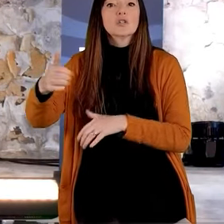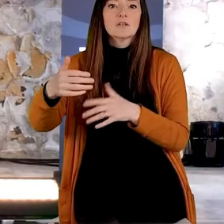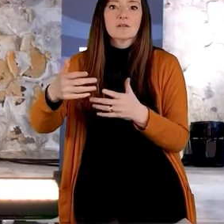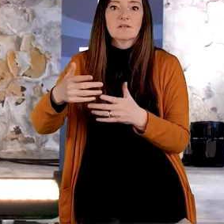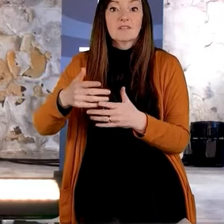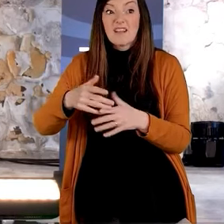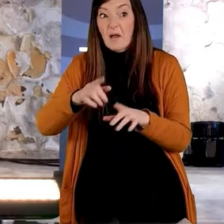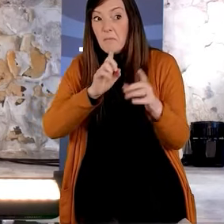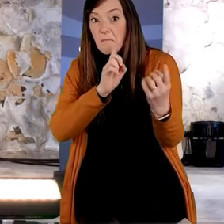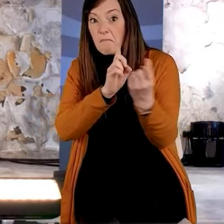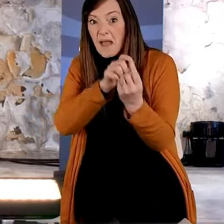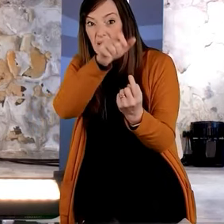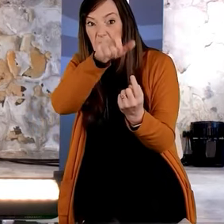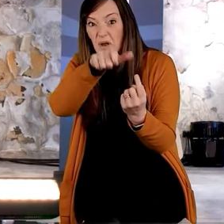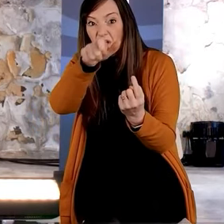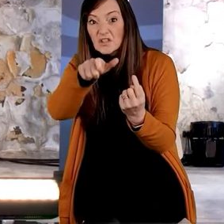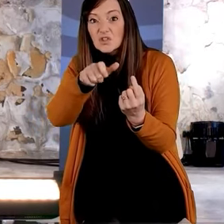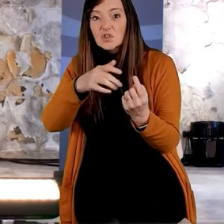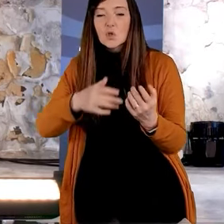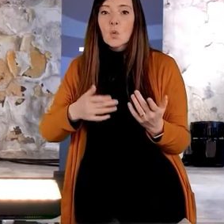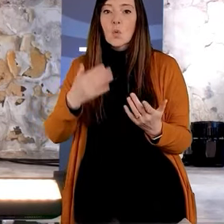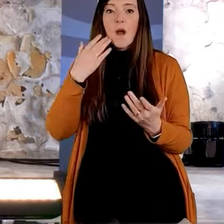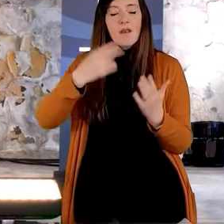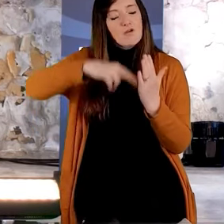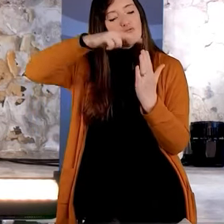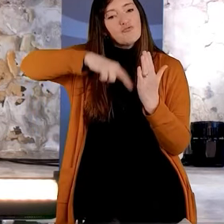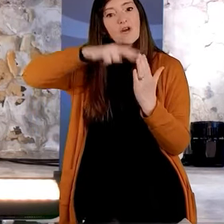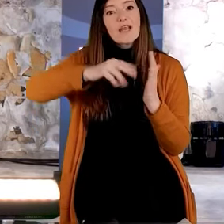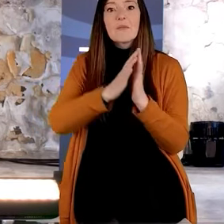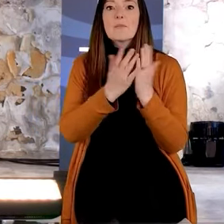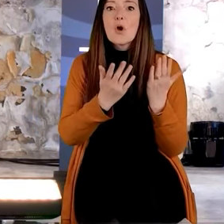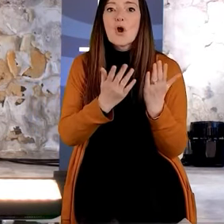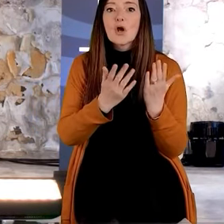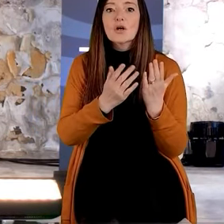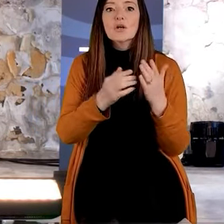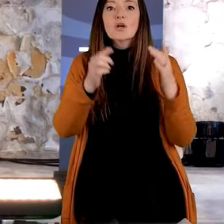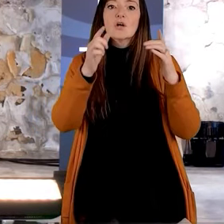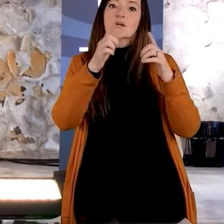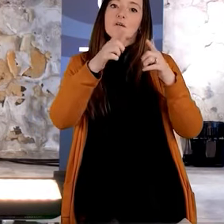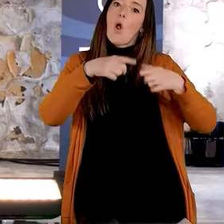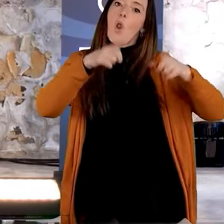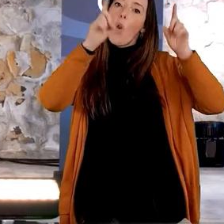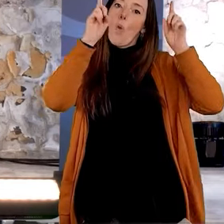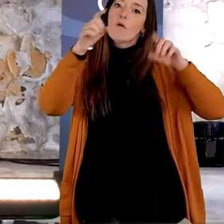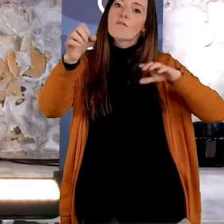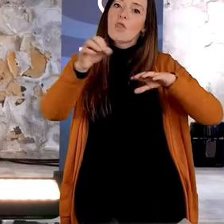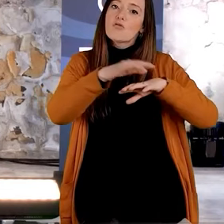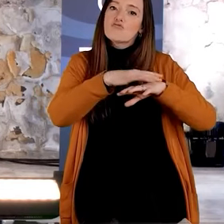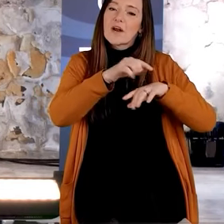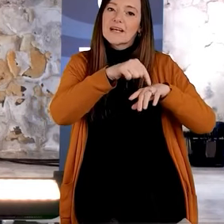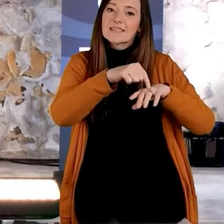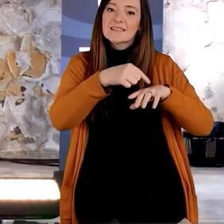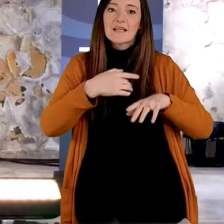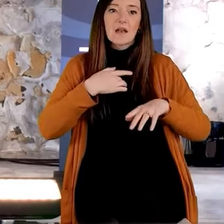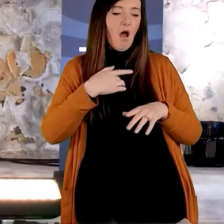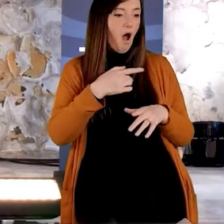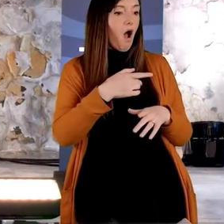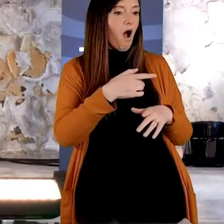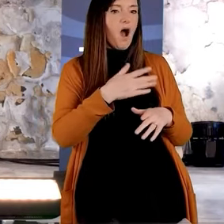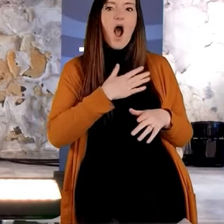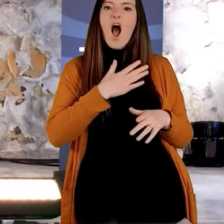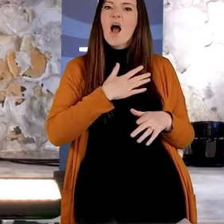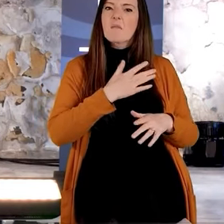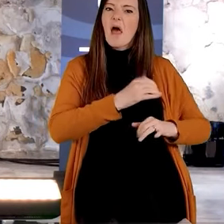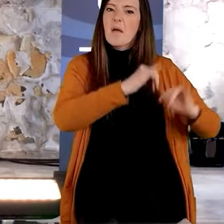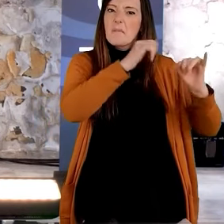I feel that the Nazgul, the Ringwraiths, I feel that that's me. Or Sauron is me. Of course not. We all